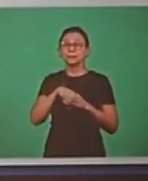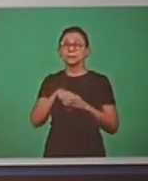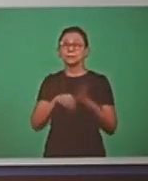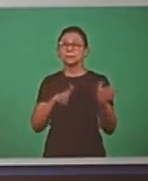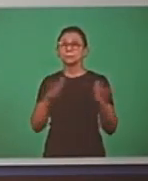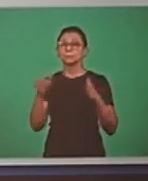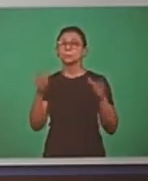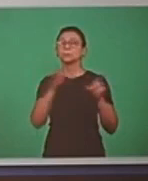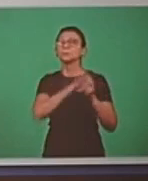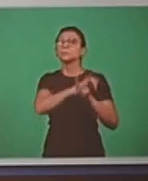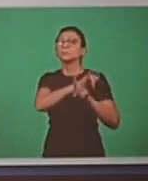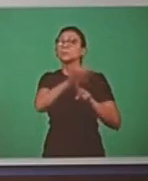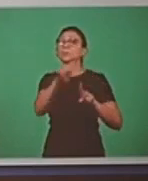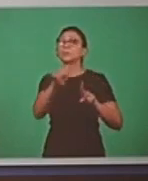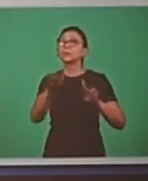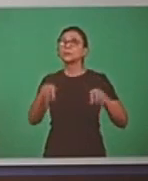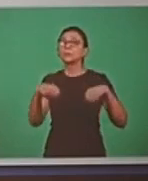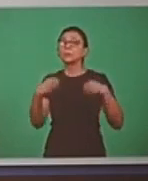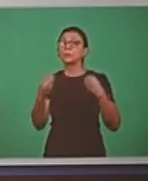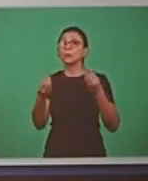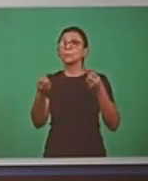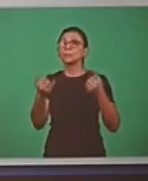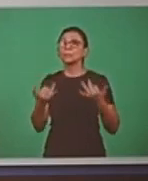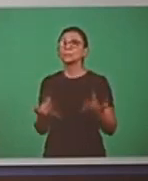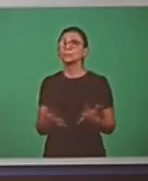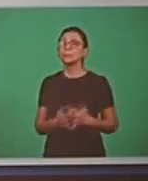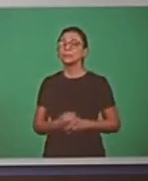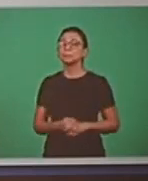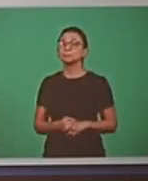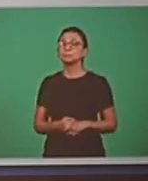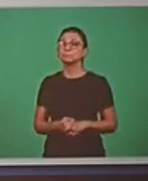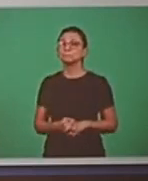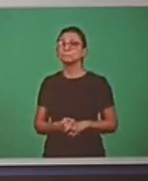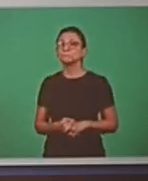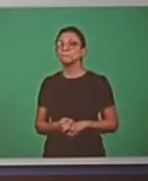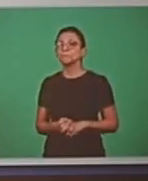The, taking us to the prophetic moment of our days.